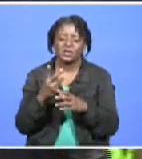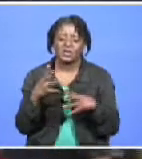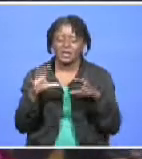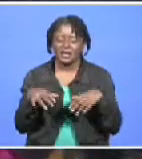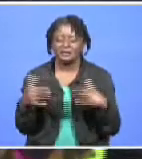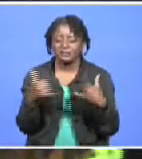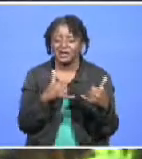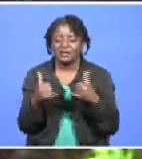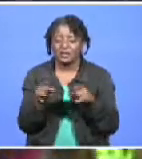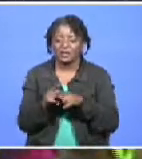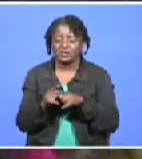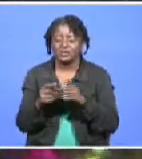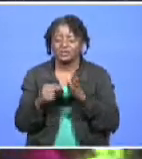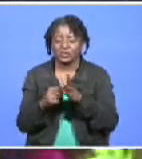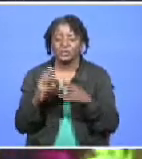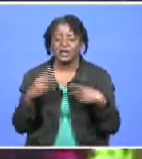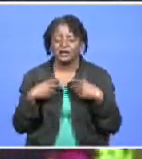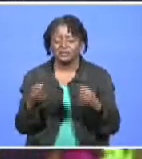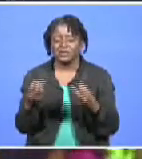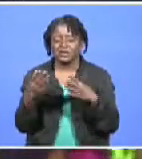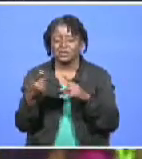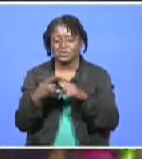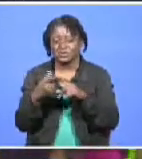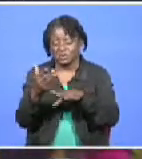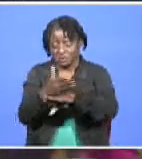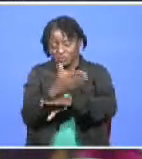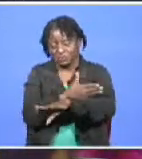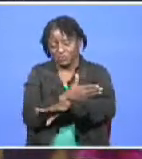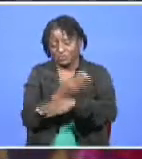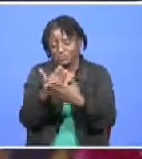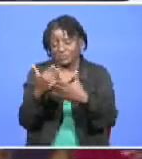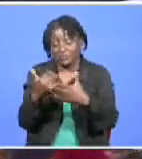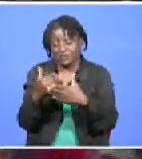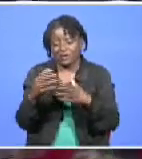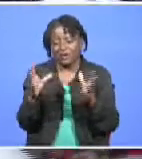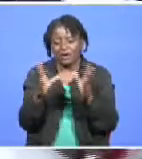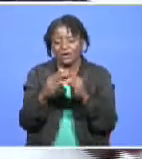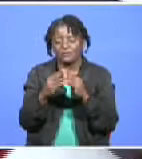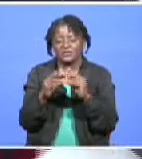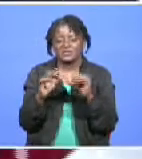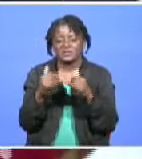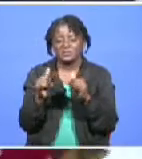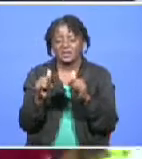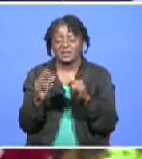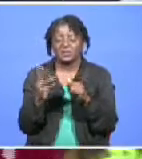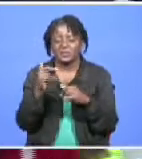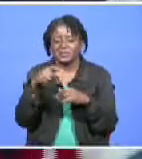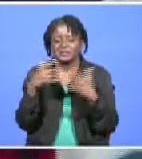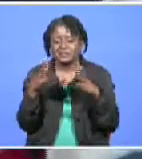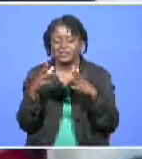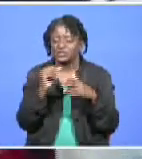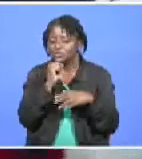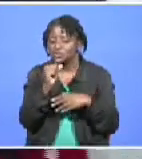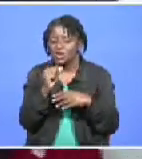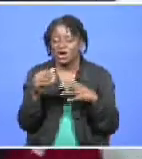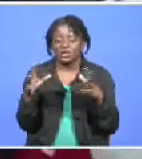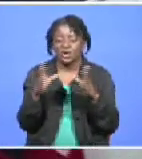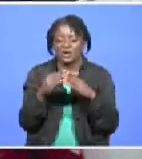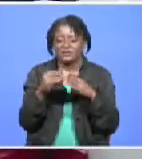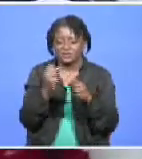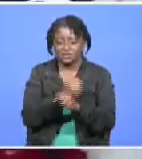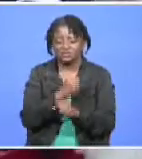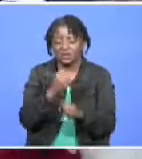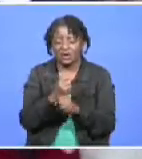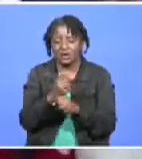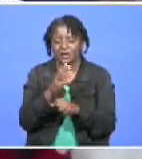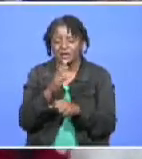But it also shows that we have a lot to improve on before we end up hitting the conference play. So we have to finish out non-conference really strong as a team and be